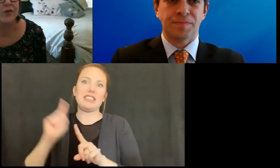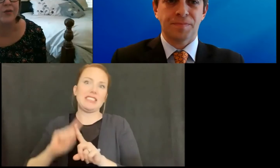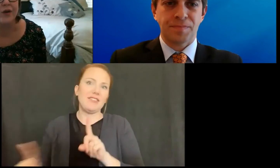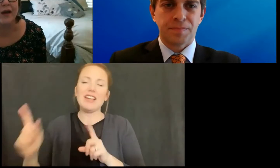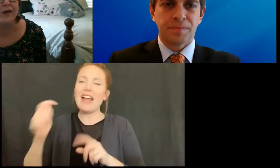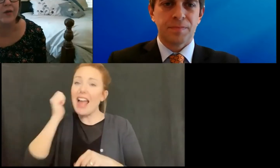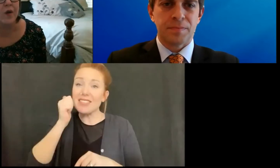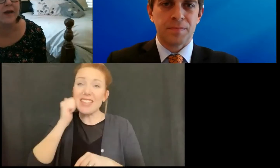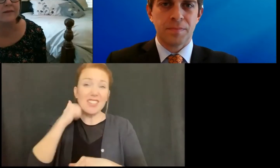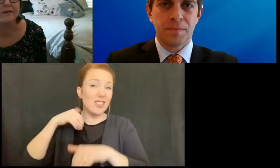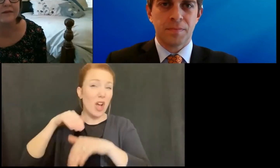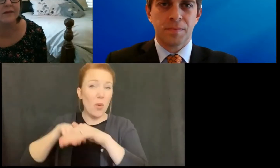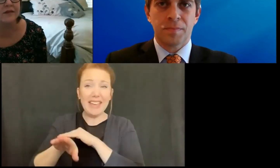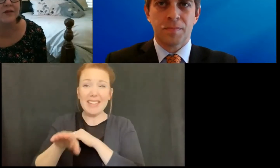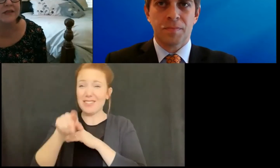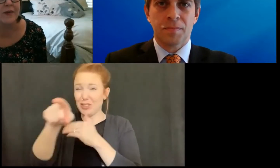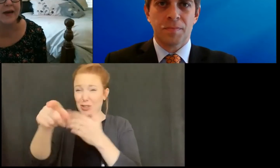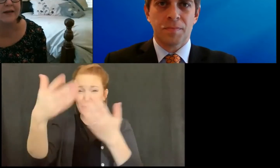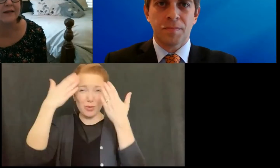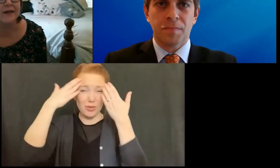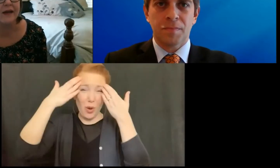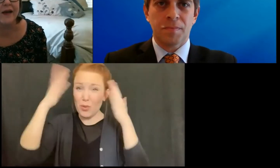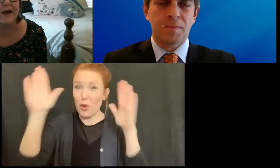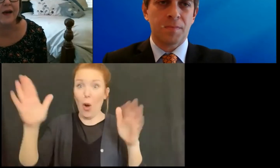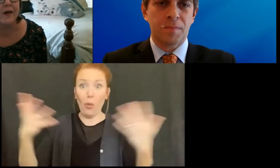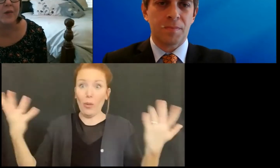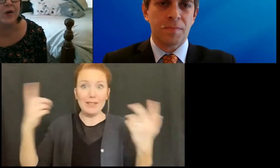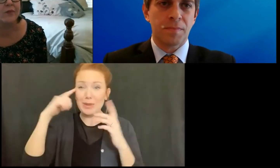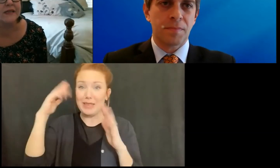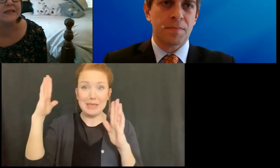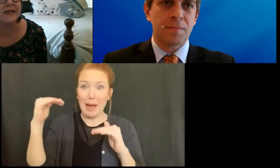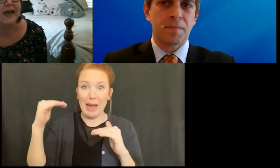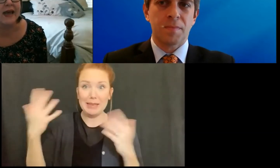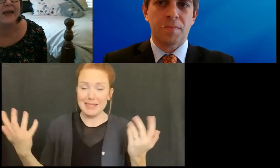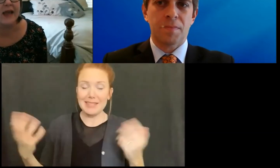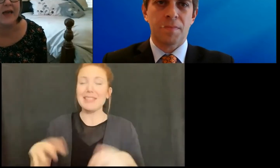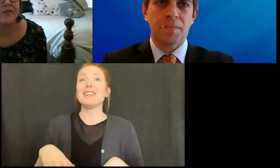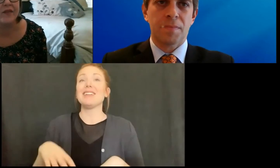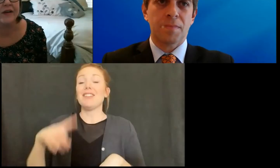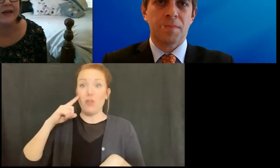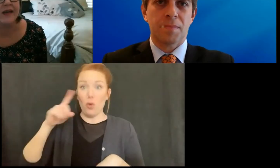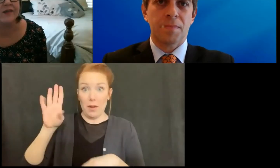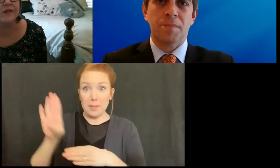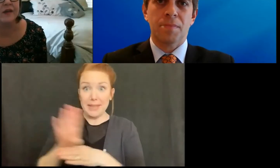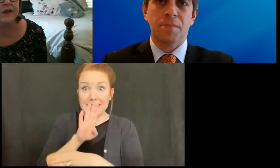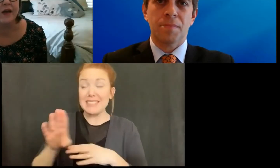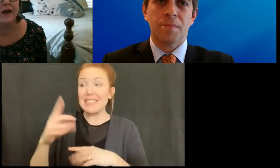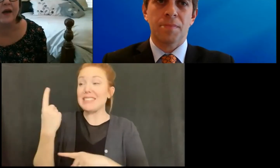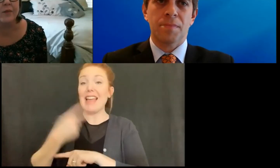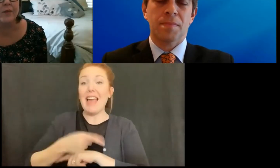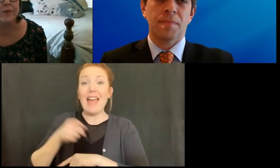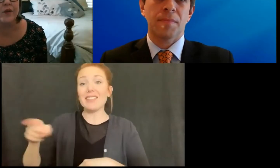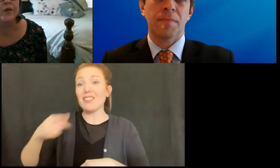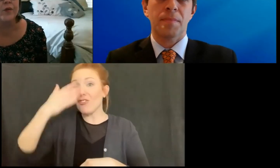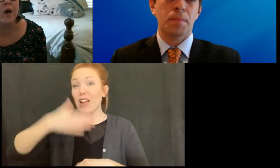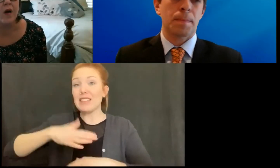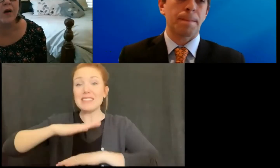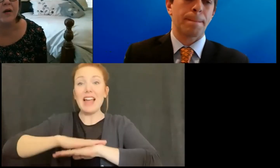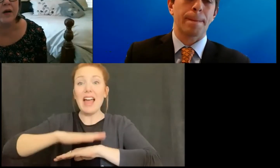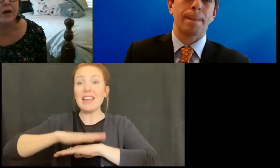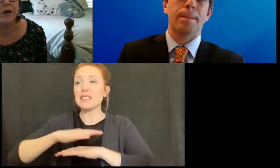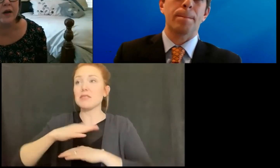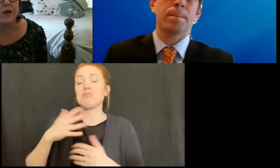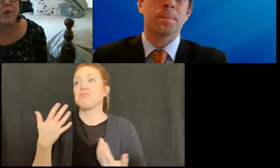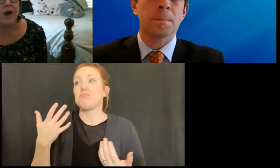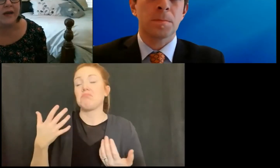and you do not know what to expect. On a busy day at the front desk, you